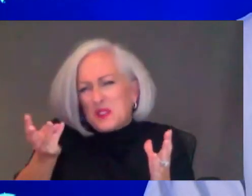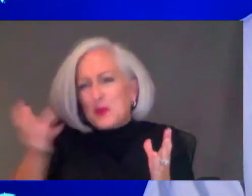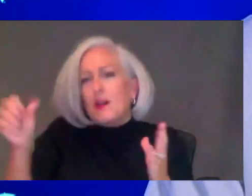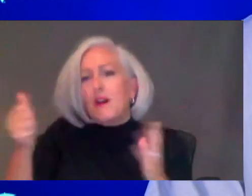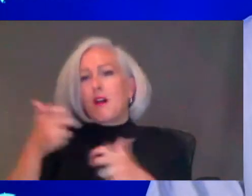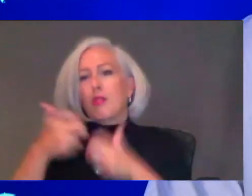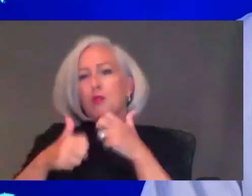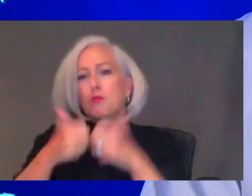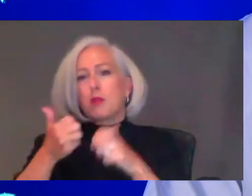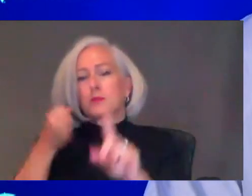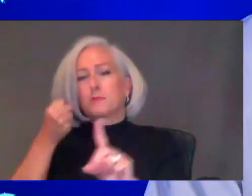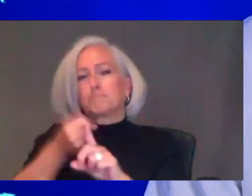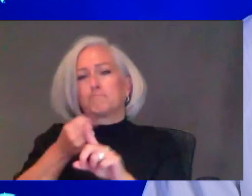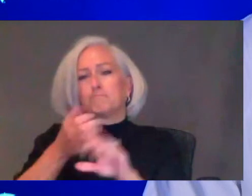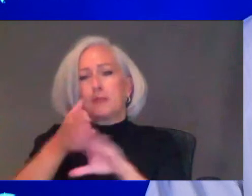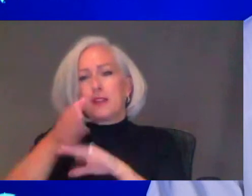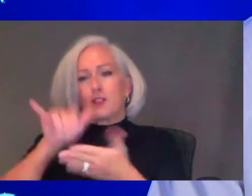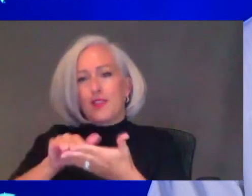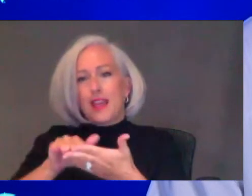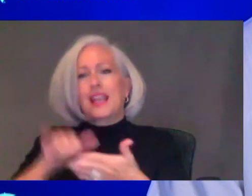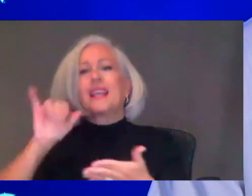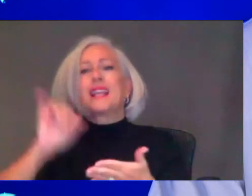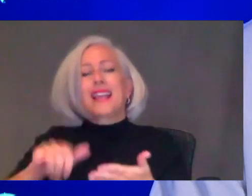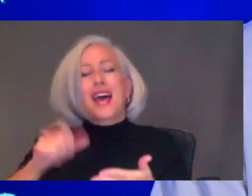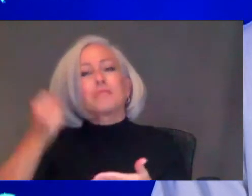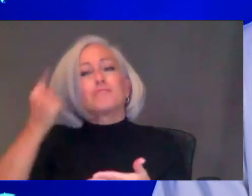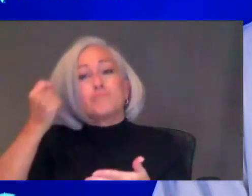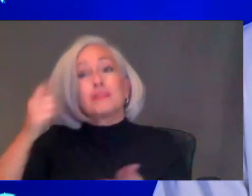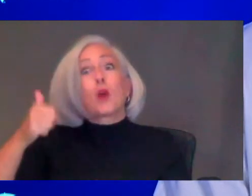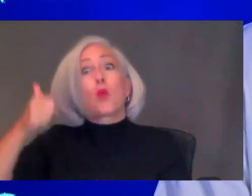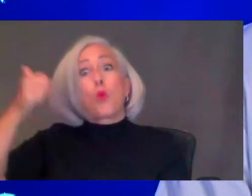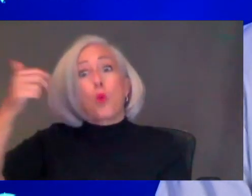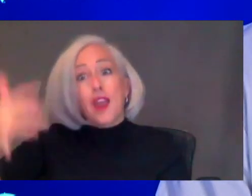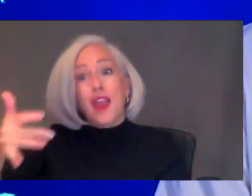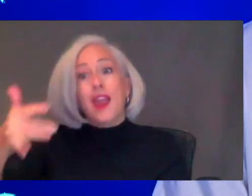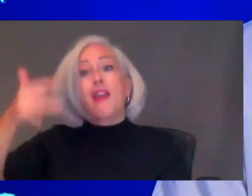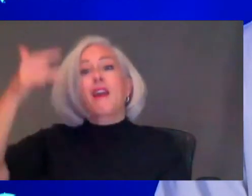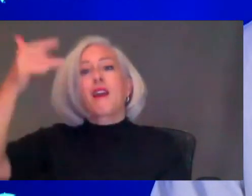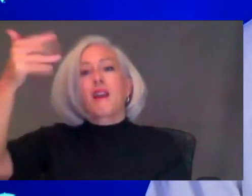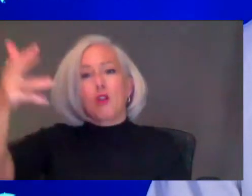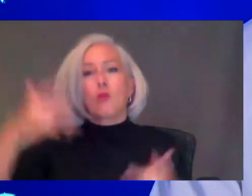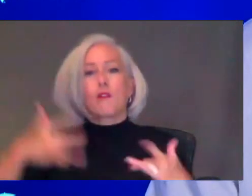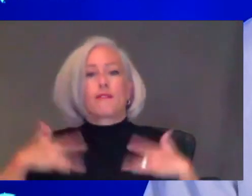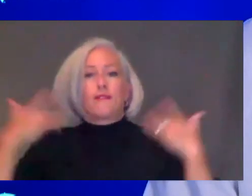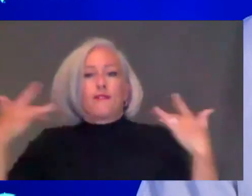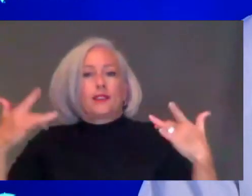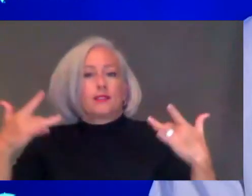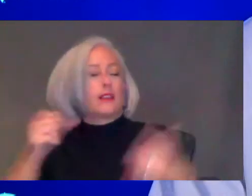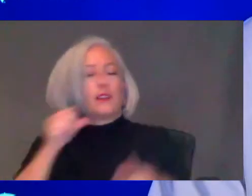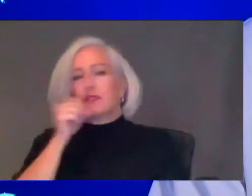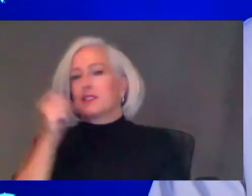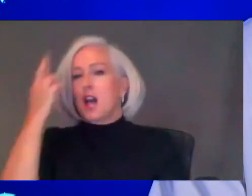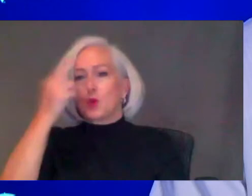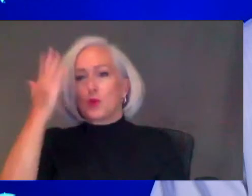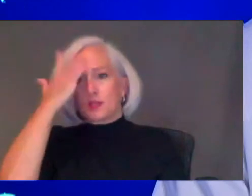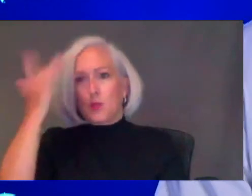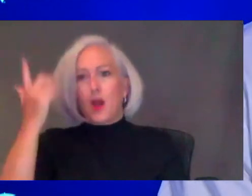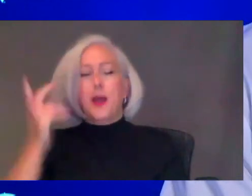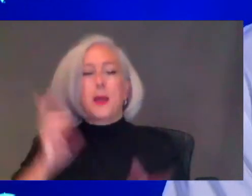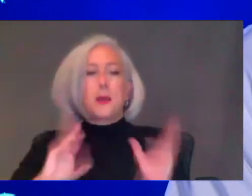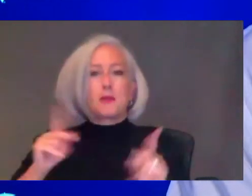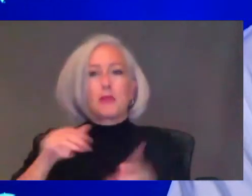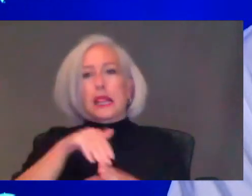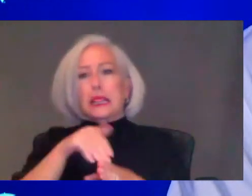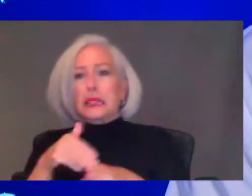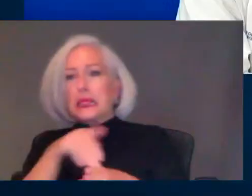the number who got hospitalized, and even less is the number who have. So it's close to 1 in a million or 2 million that actually have any sort of